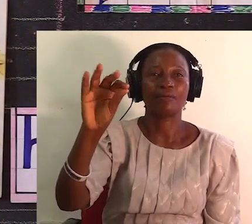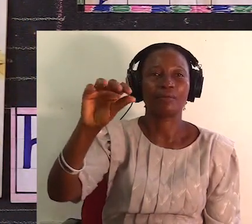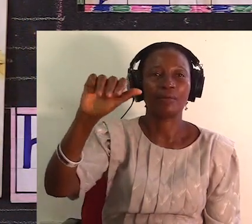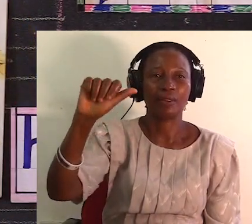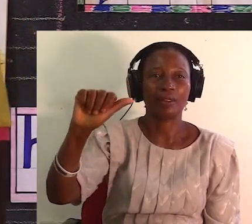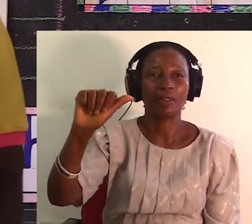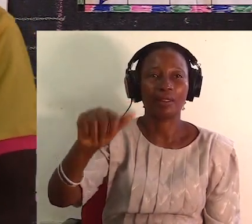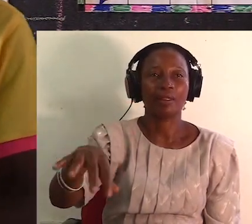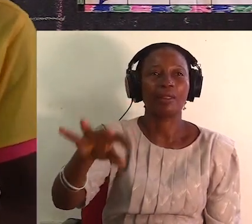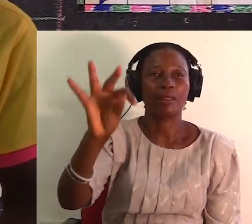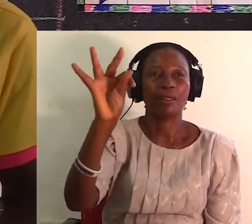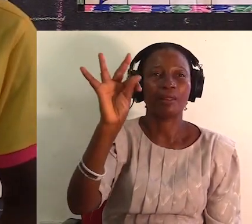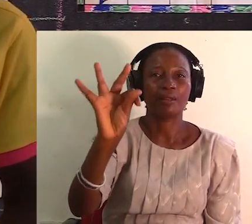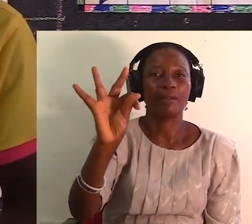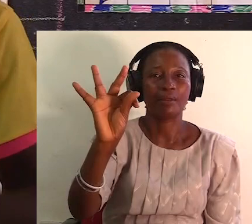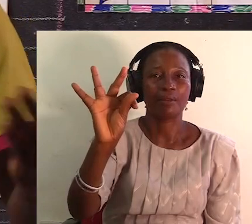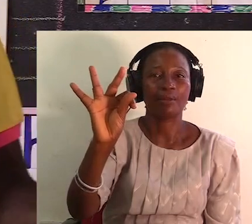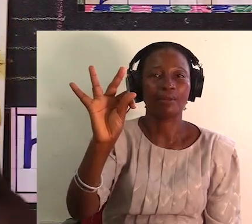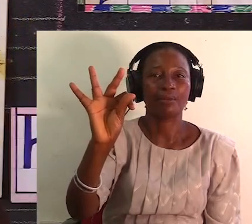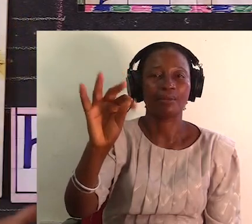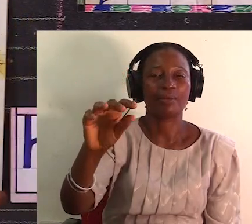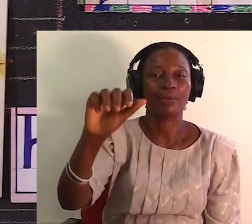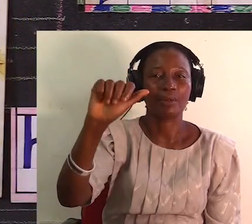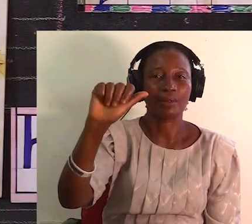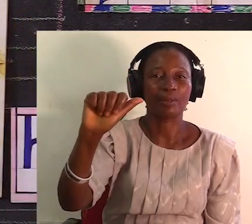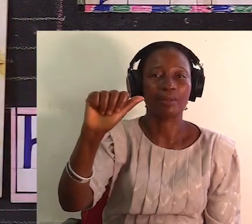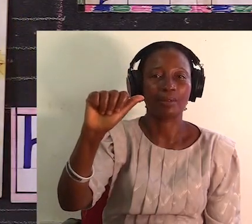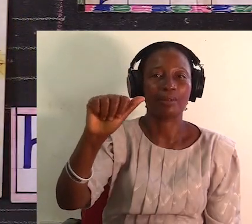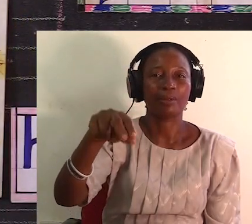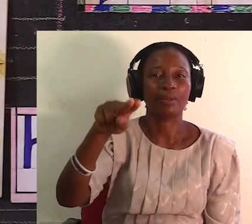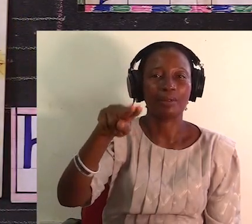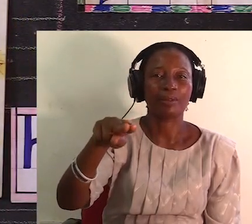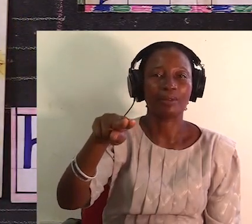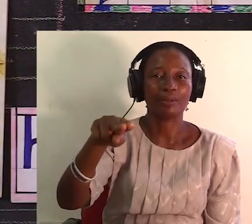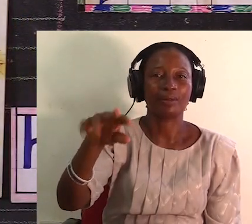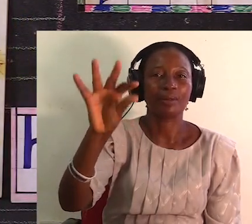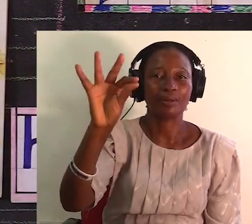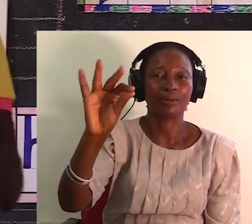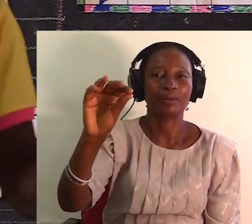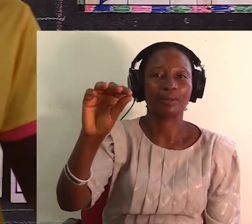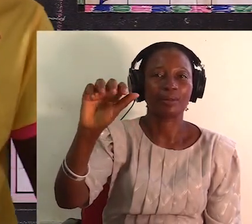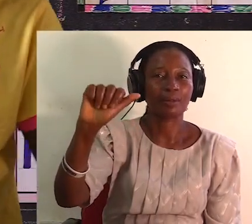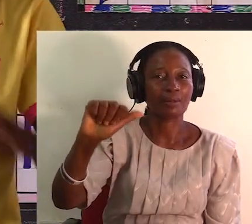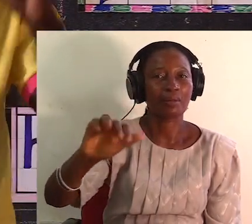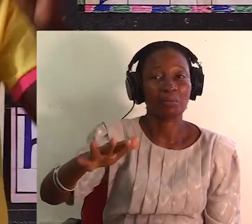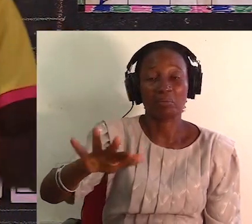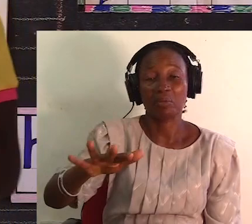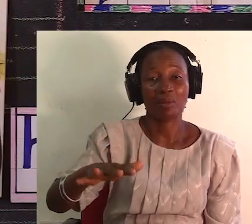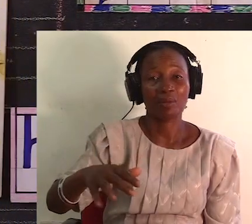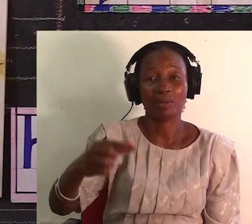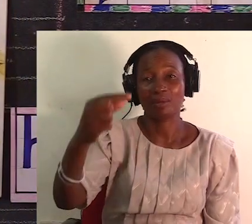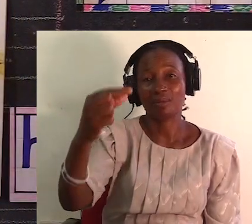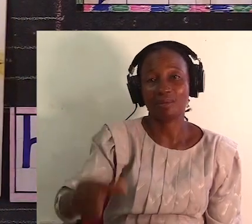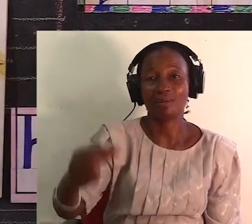Fanta. Good. Is it Fanta a name of a person or the Fanta we drink? But all the same. Be it